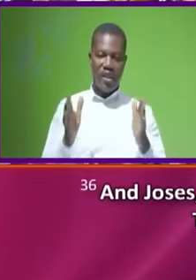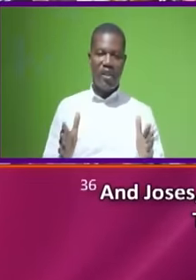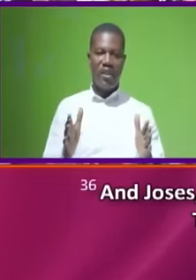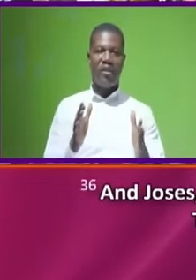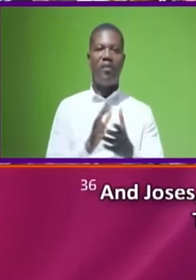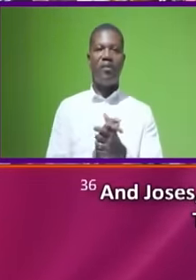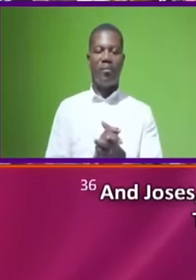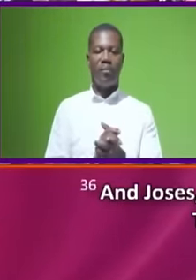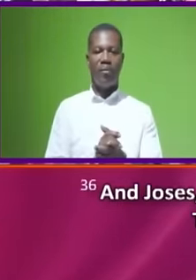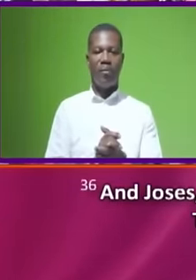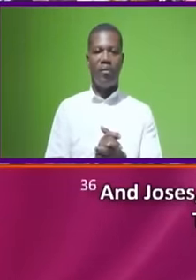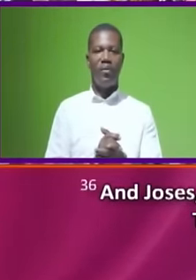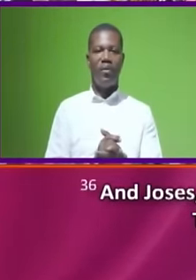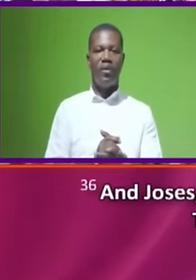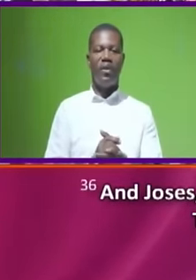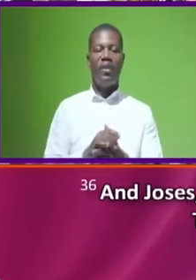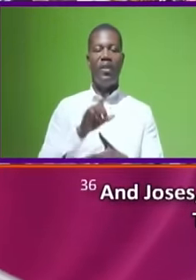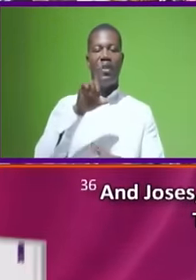The son of consolation.